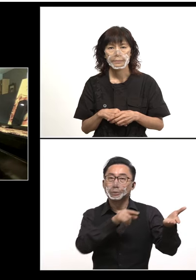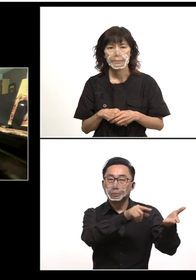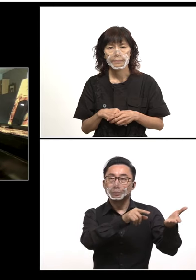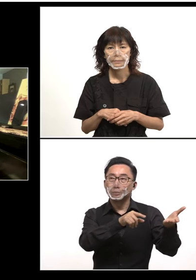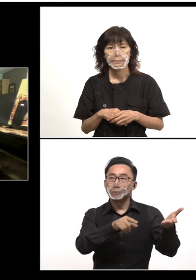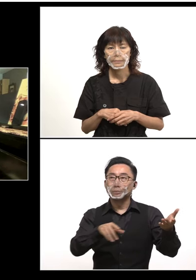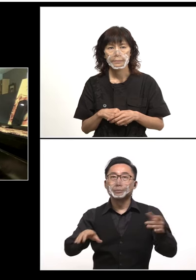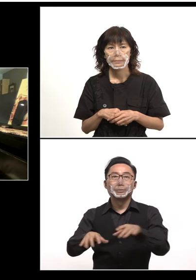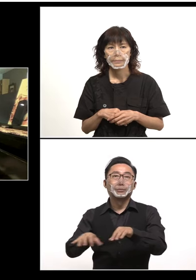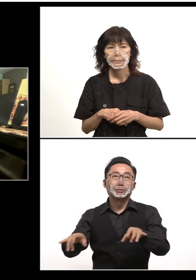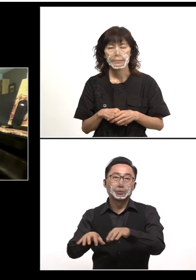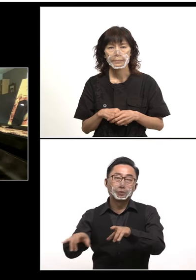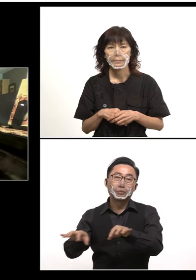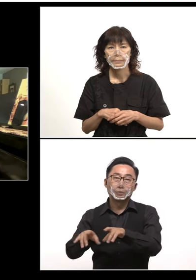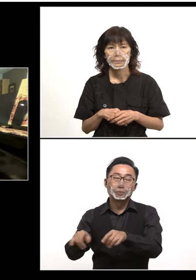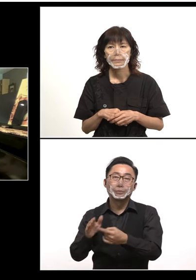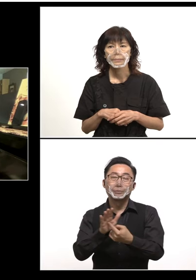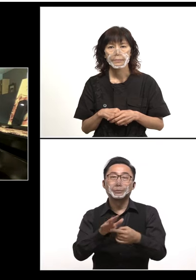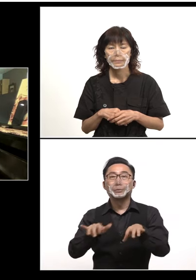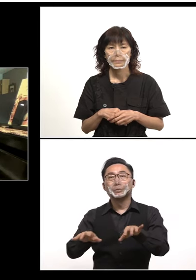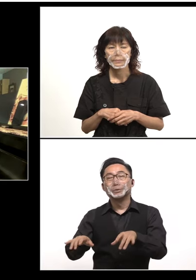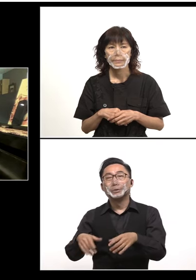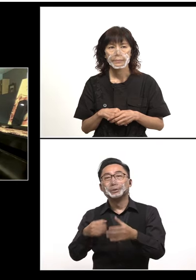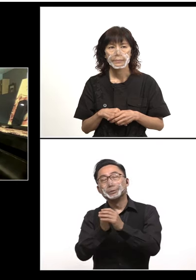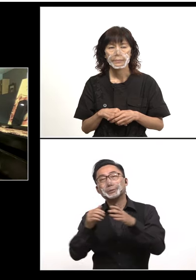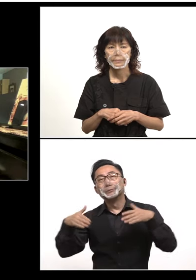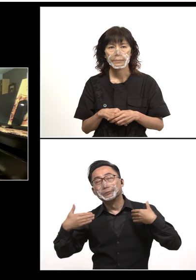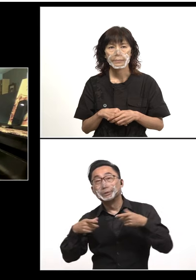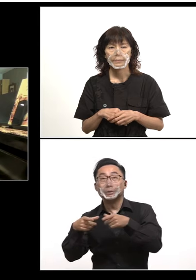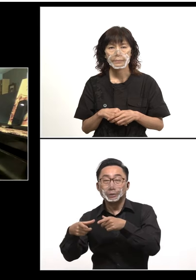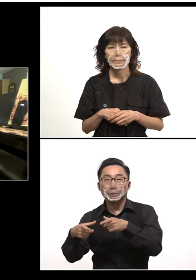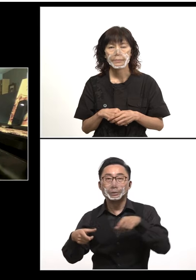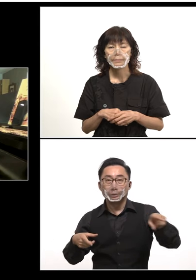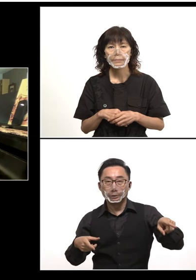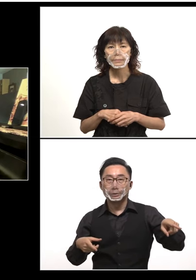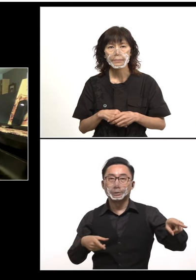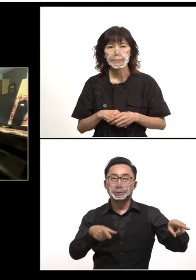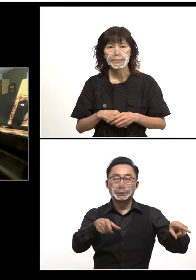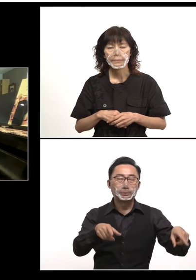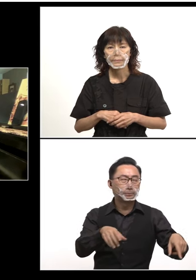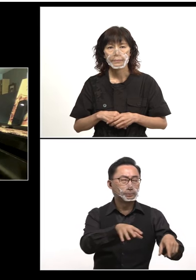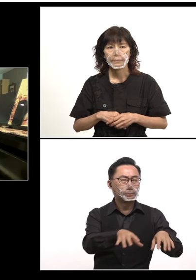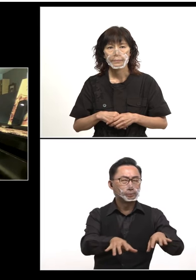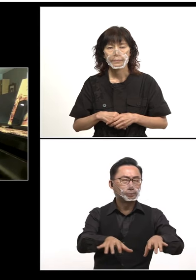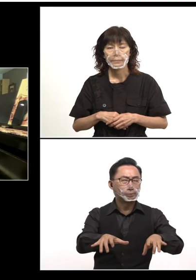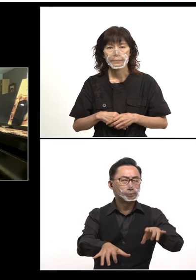And he would have to figure the notes. And then we slowly got into how to harmonize.